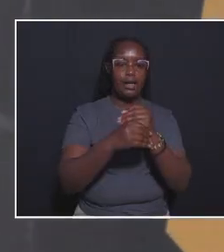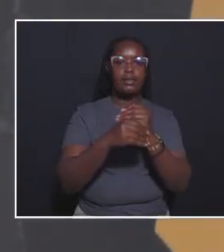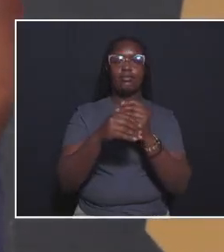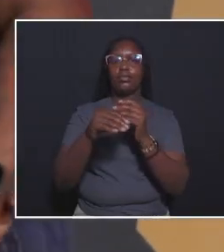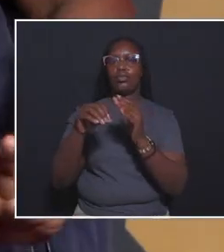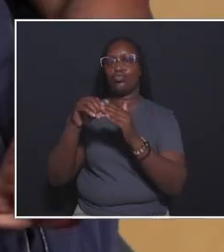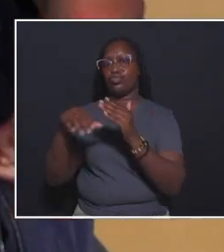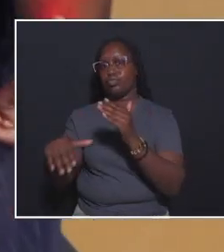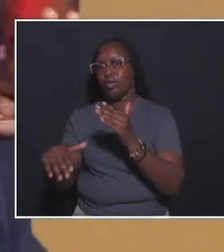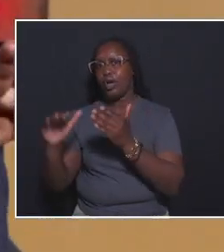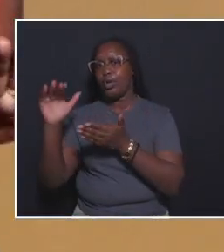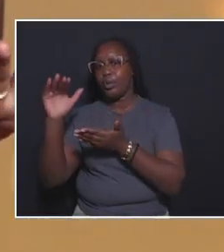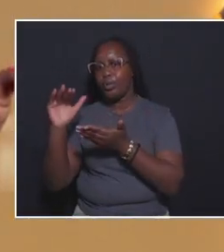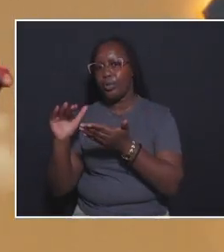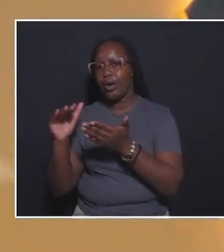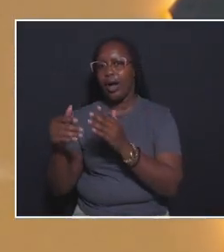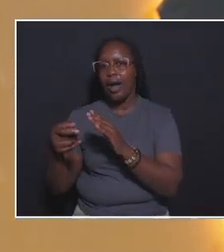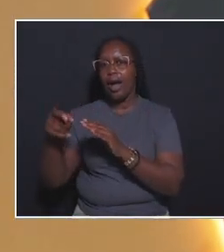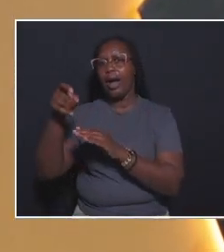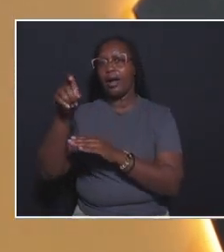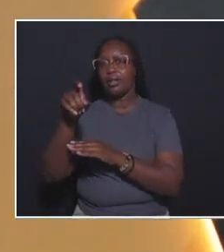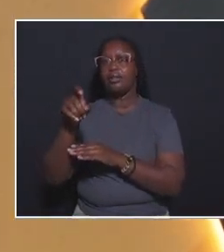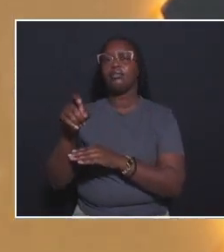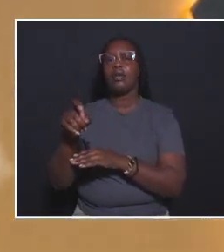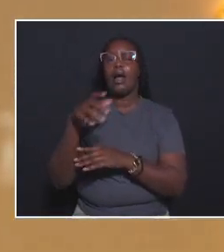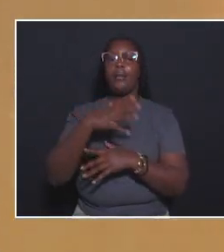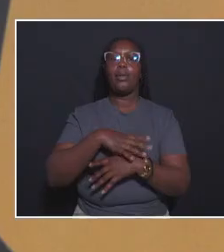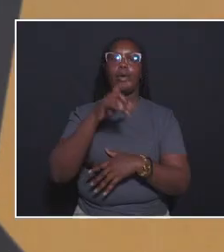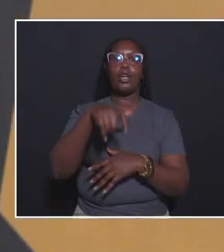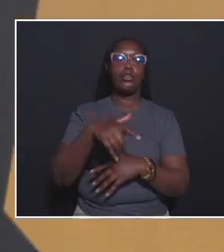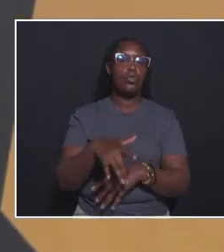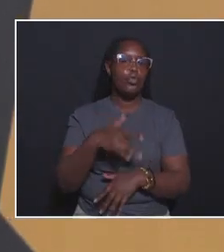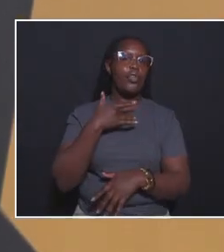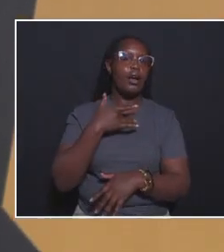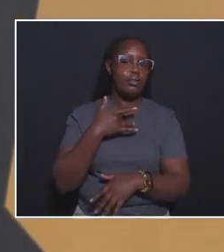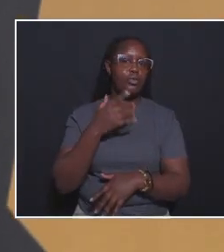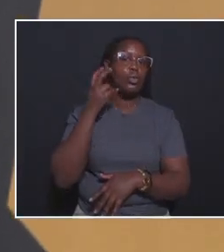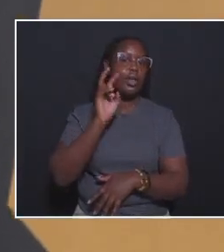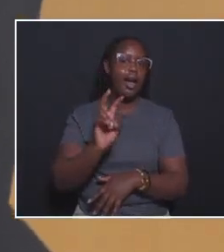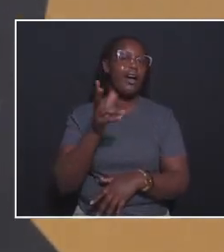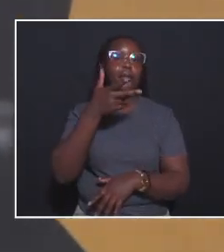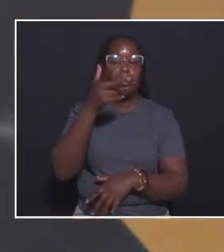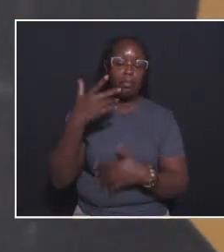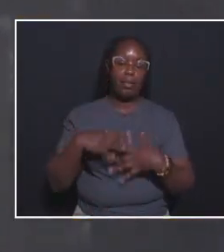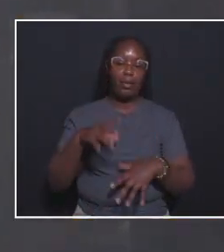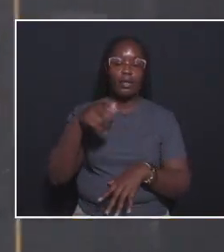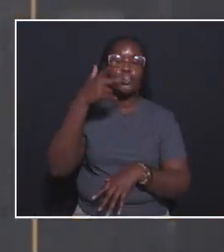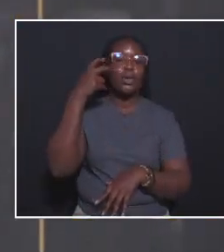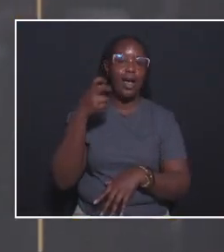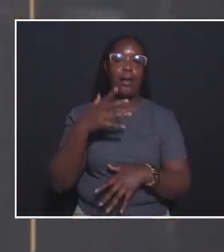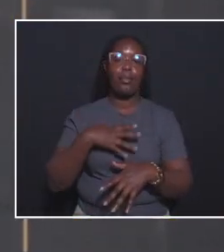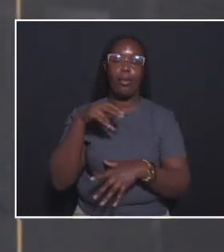Here, increase a bit more Foley. People need to hear those feet. Reduce the Foley here. Here. So the